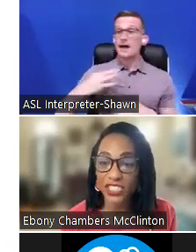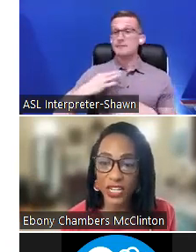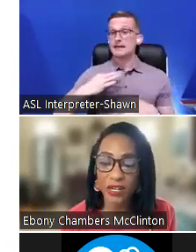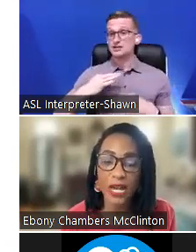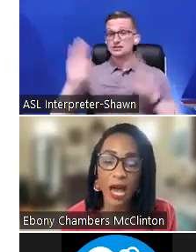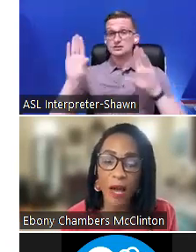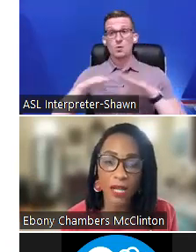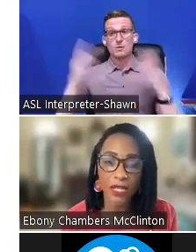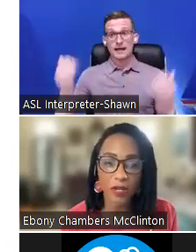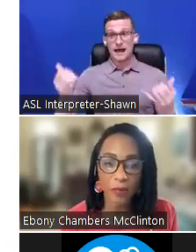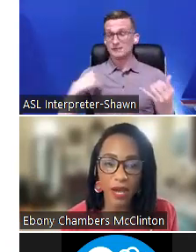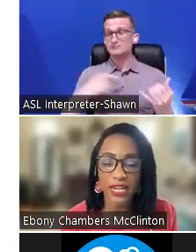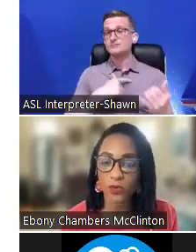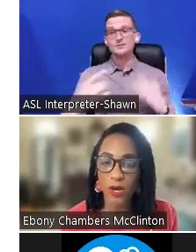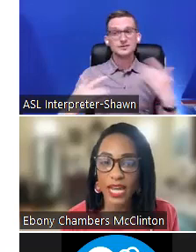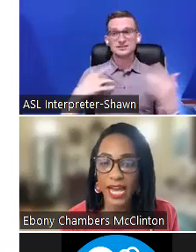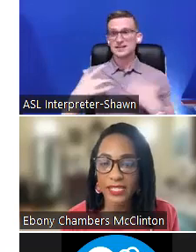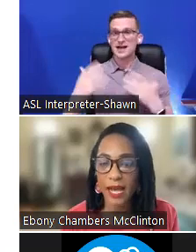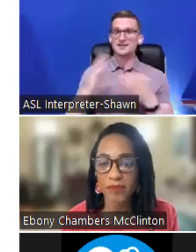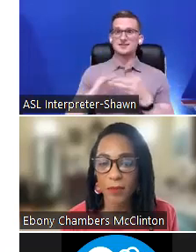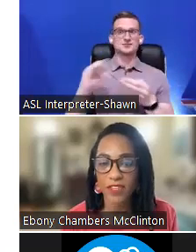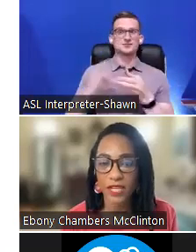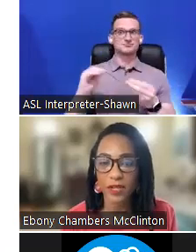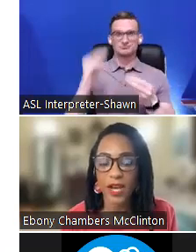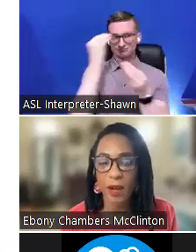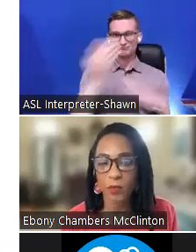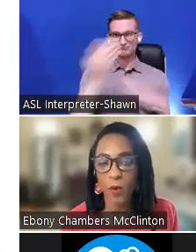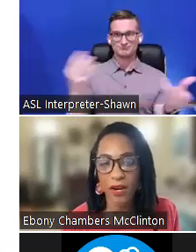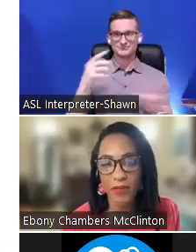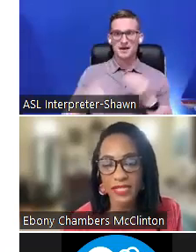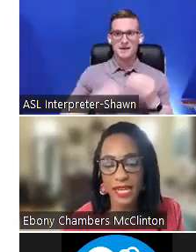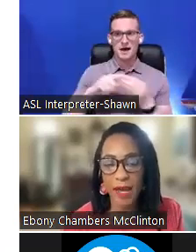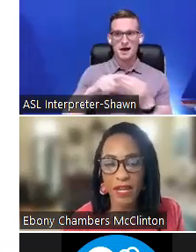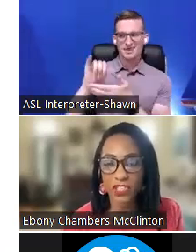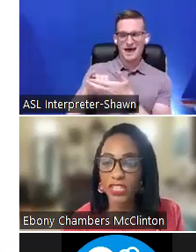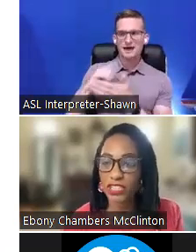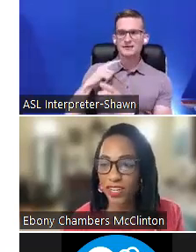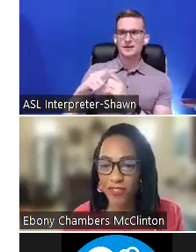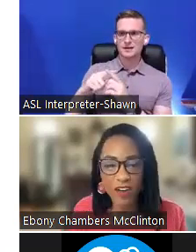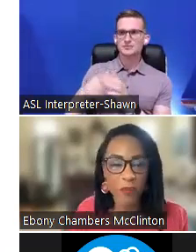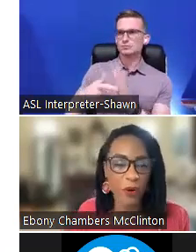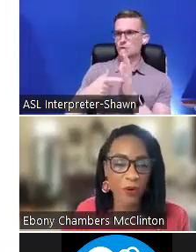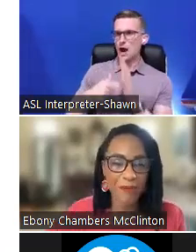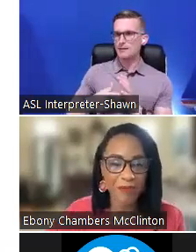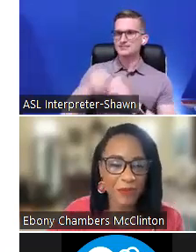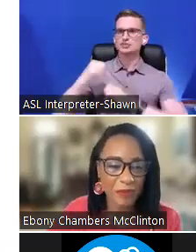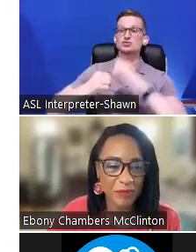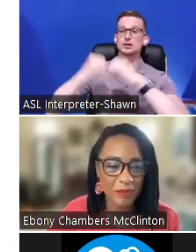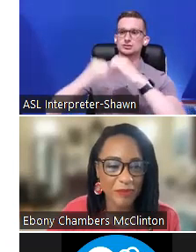excited to share a little bit about it, as well as some of the requirements and structure of the